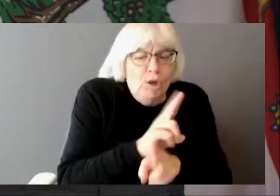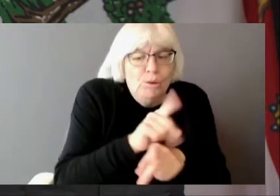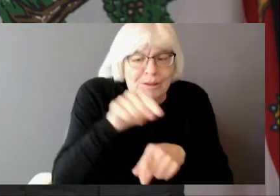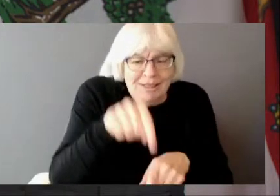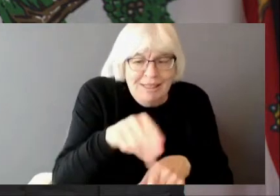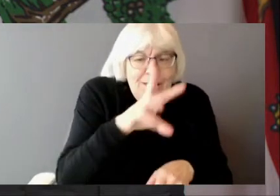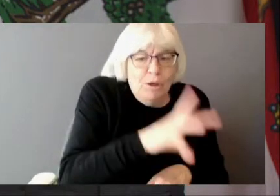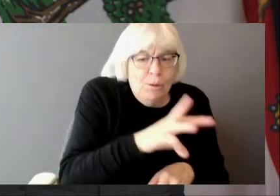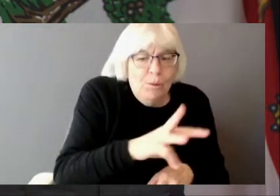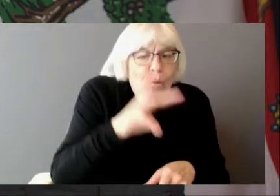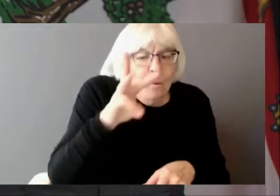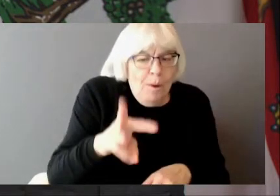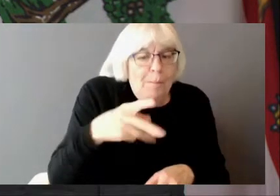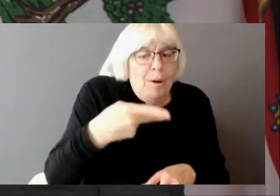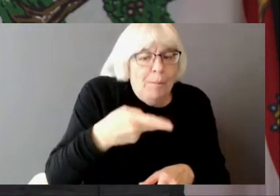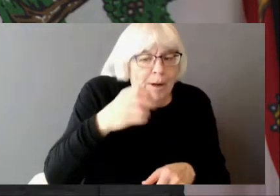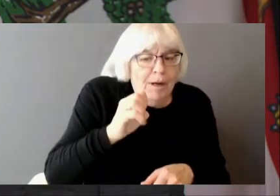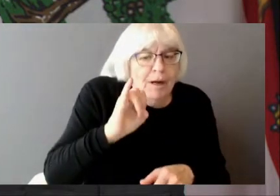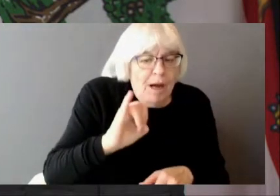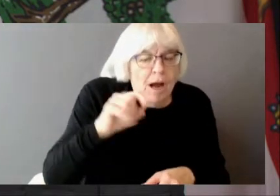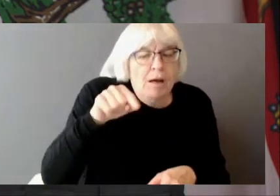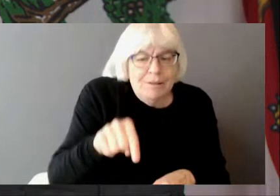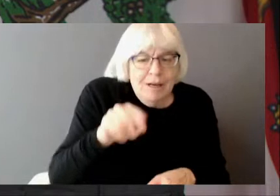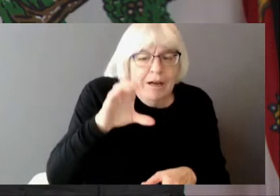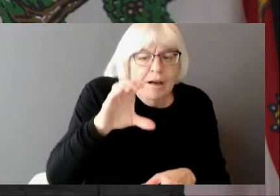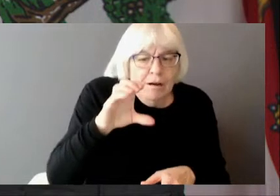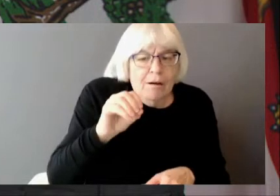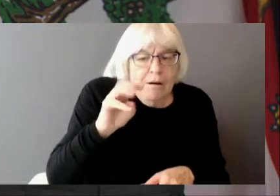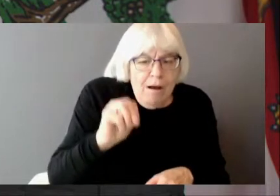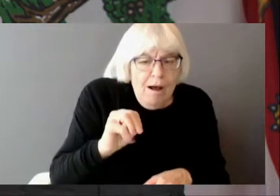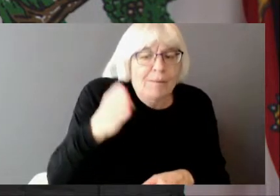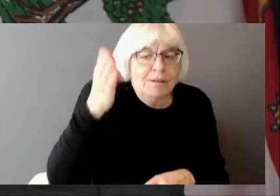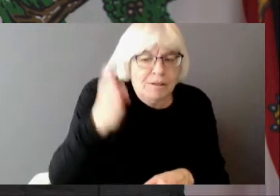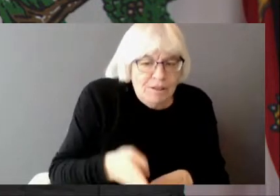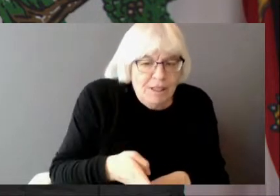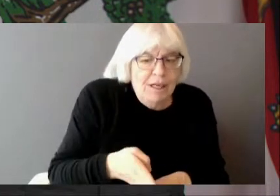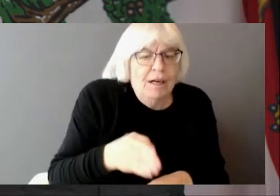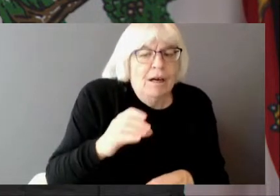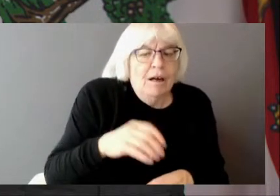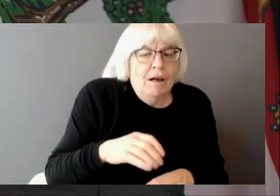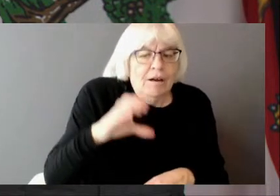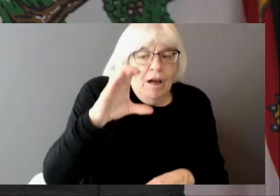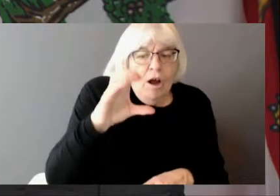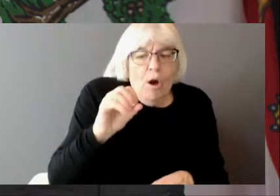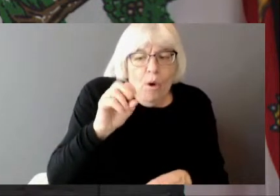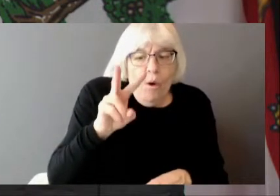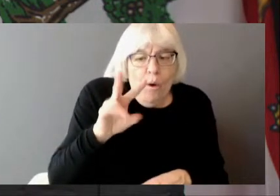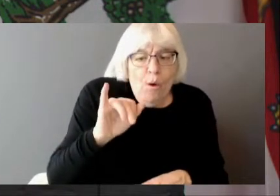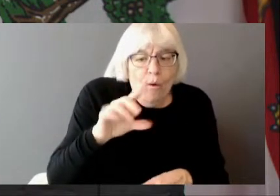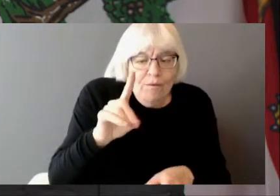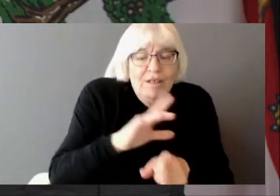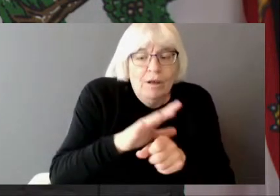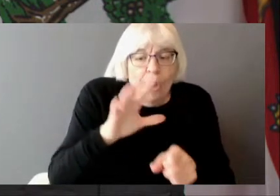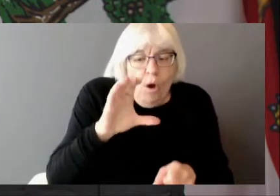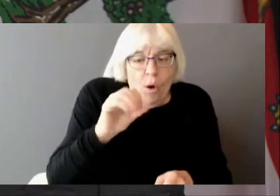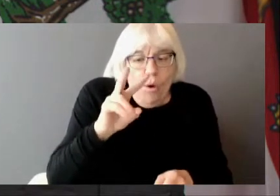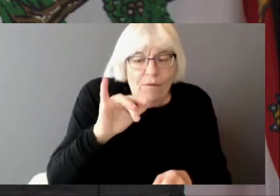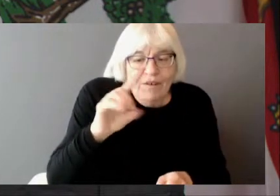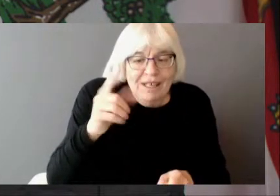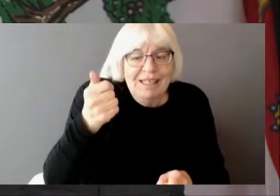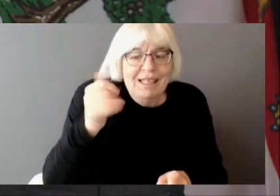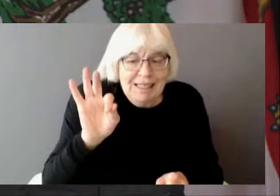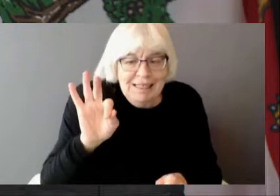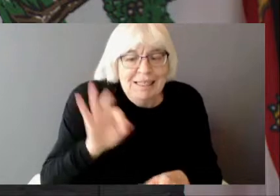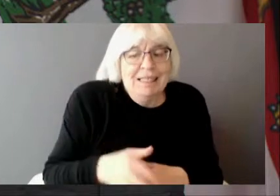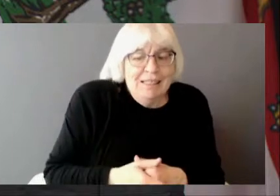princeedwardisland.com/COVID vaccine website. This web form will continue to be received, and appointments will continue to be made by receiving a call